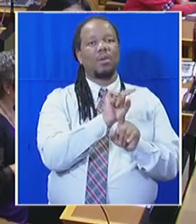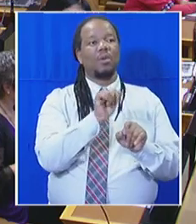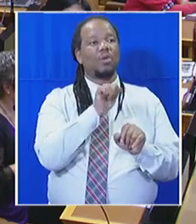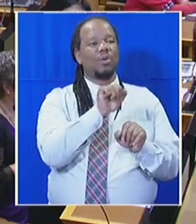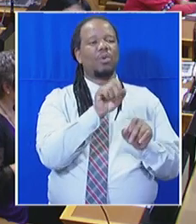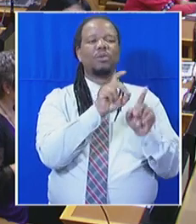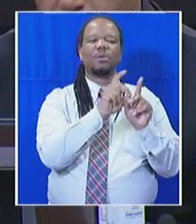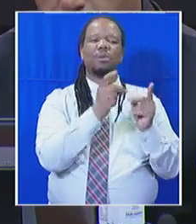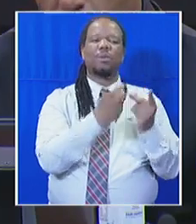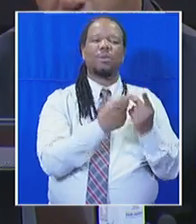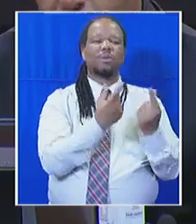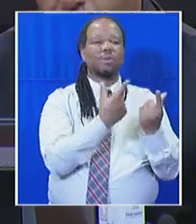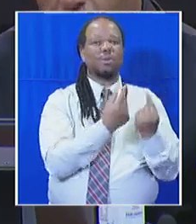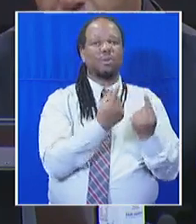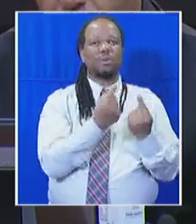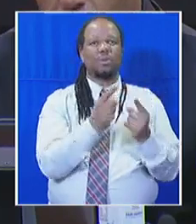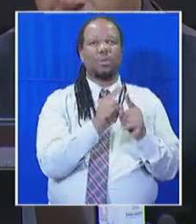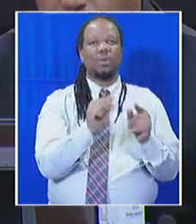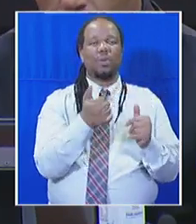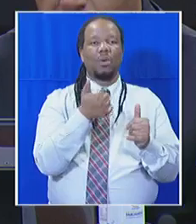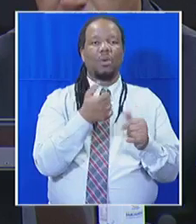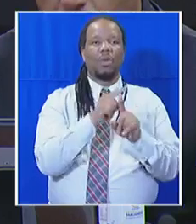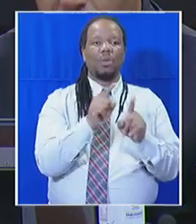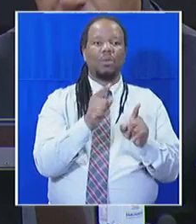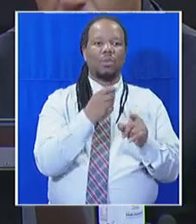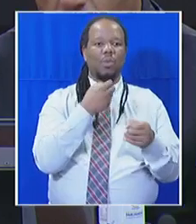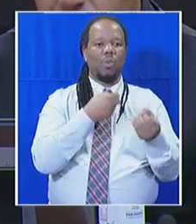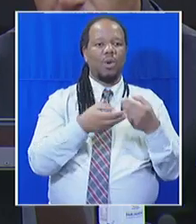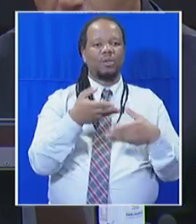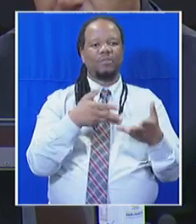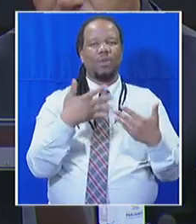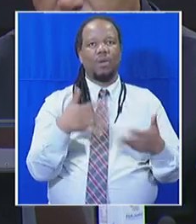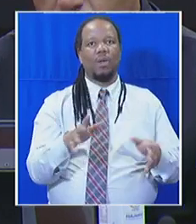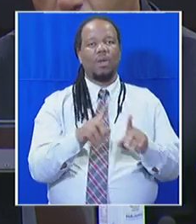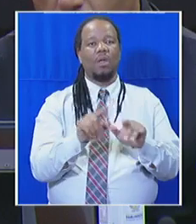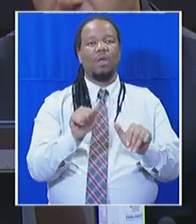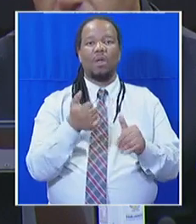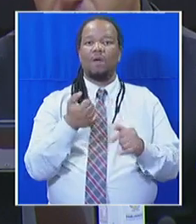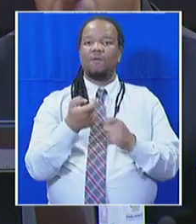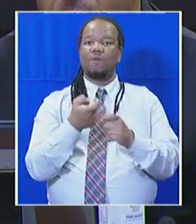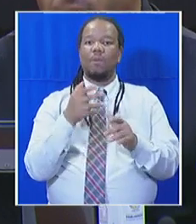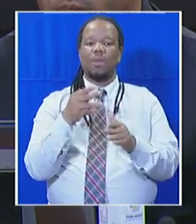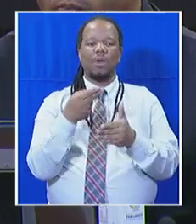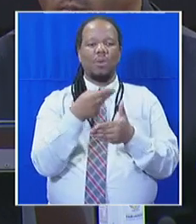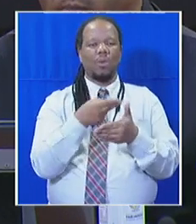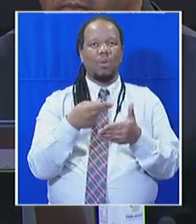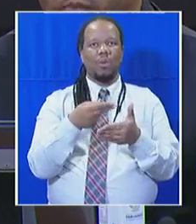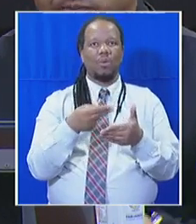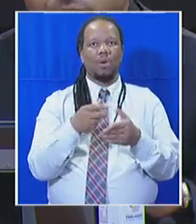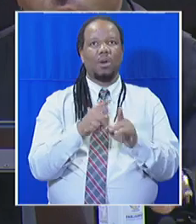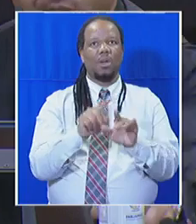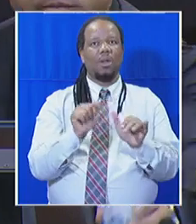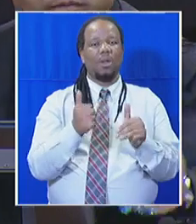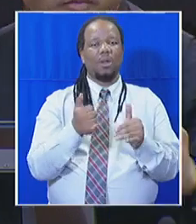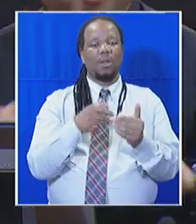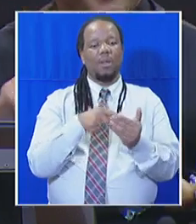department to ensure that wasteful expenditure emanating from contractors not availing themselves to finish off the